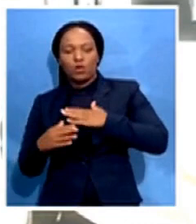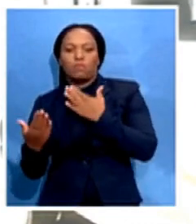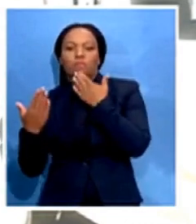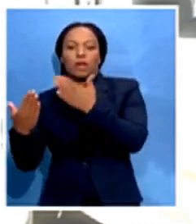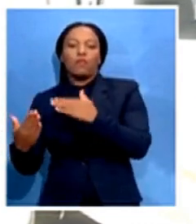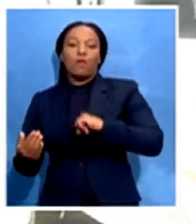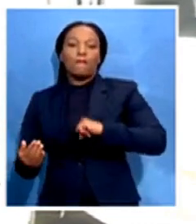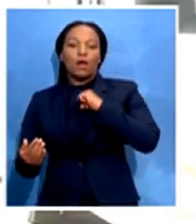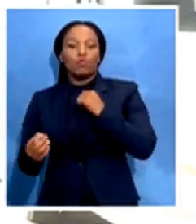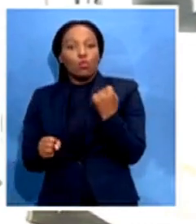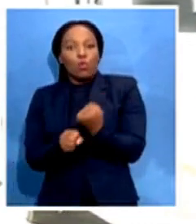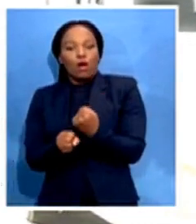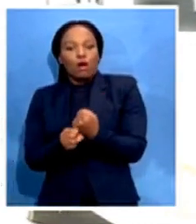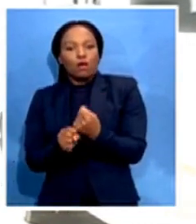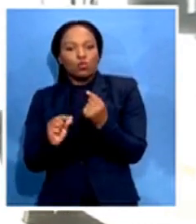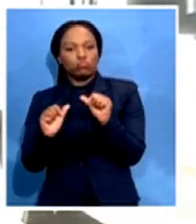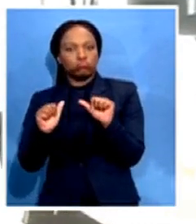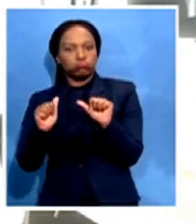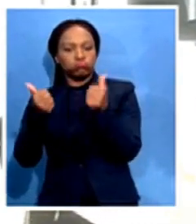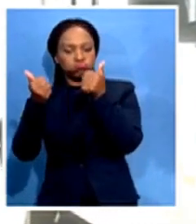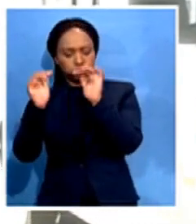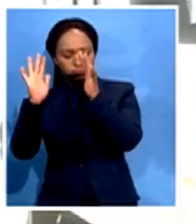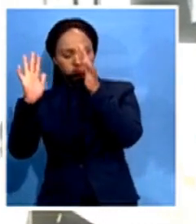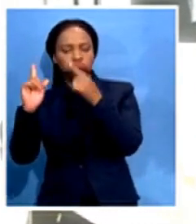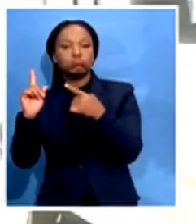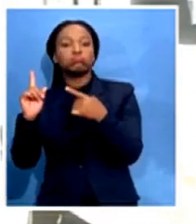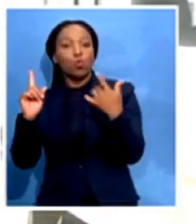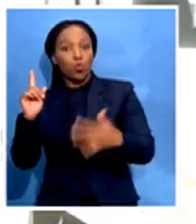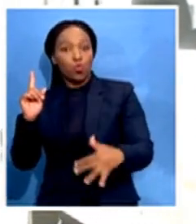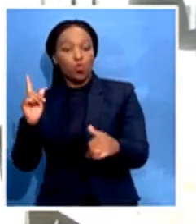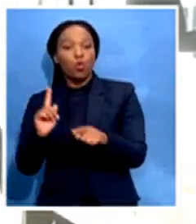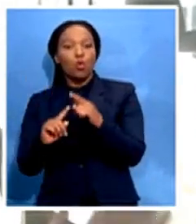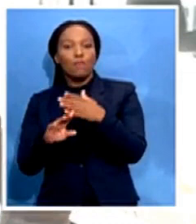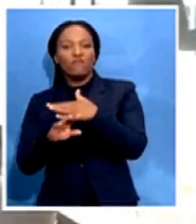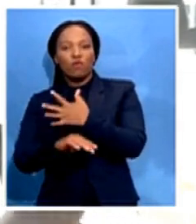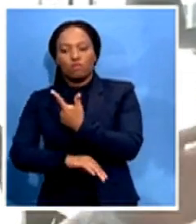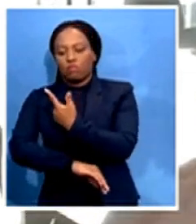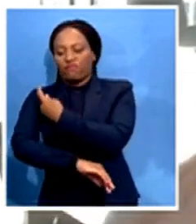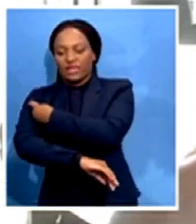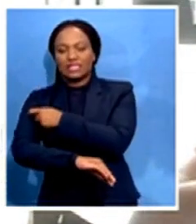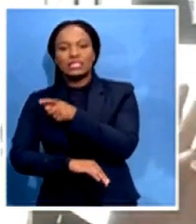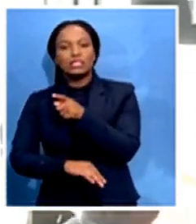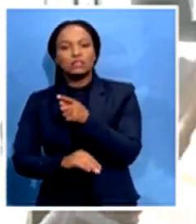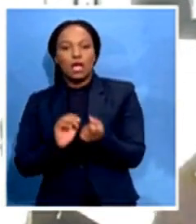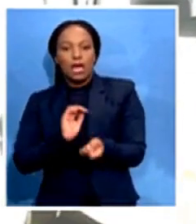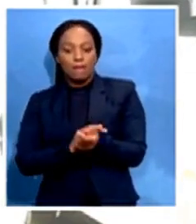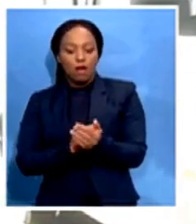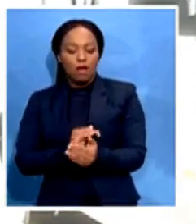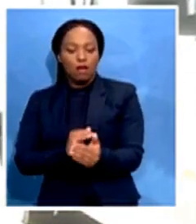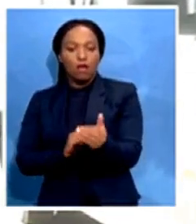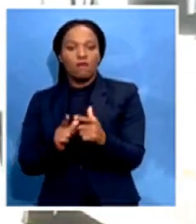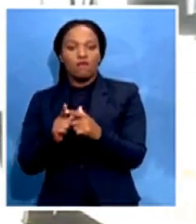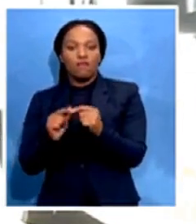done a fantastic job. Our vaccination rollout is complete. We have a site inside